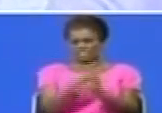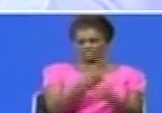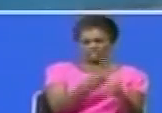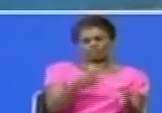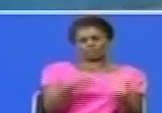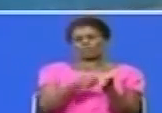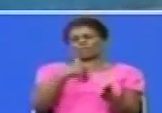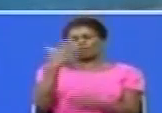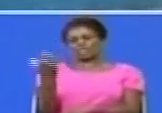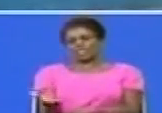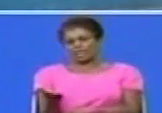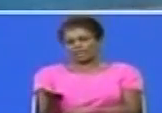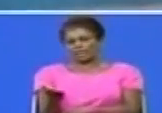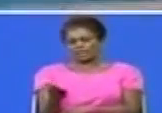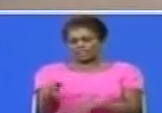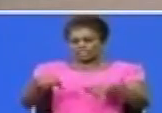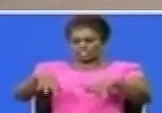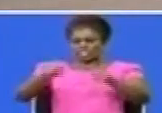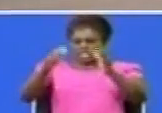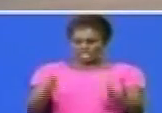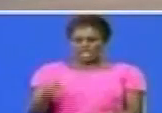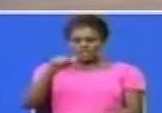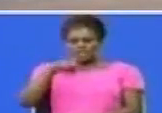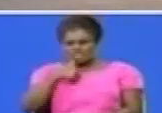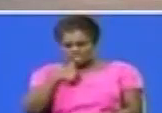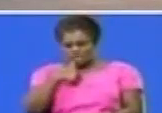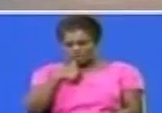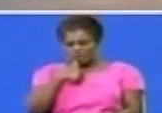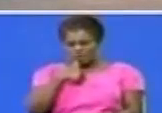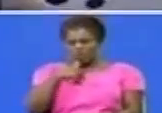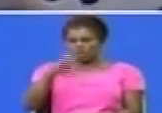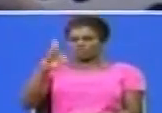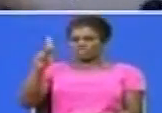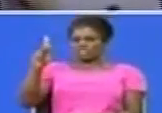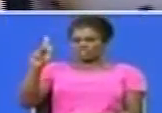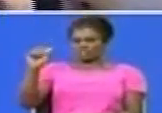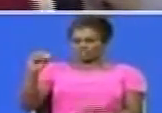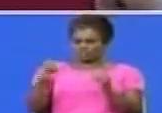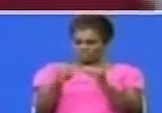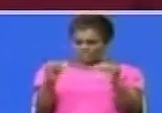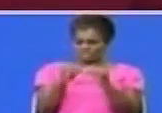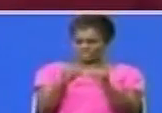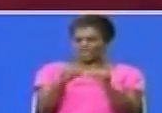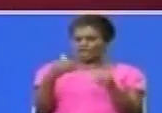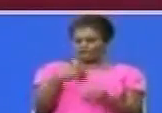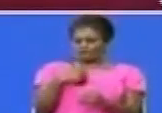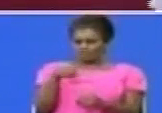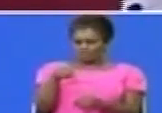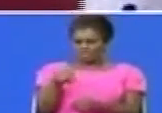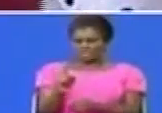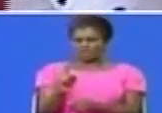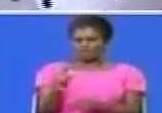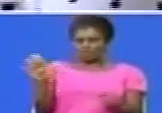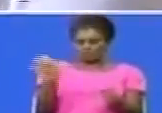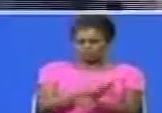coming days. The incoming chairman will be heading to Zurich for the FIFA Congress. And already he has his in-tray full